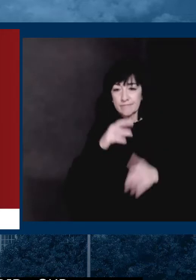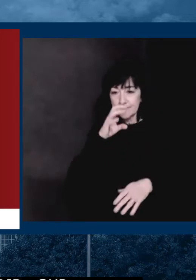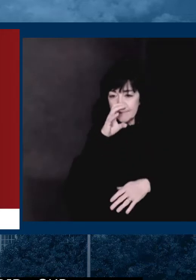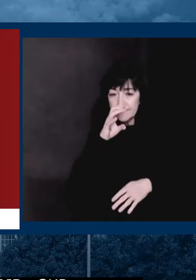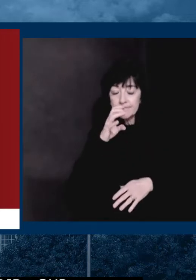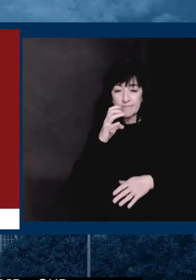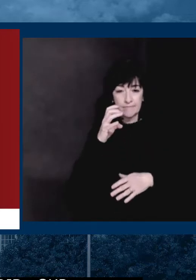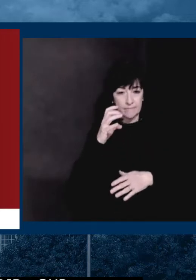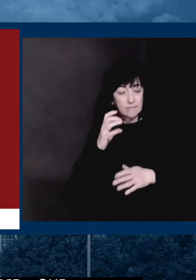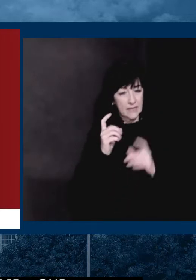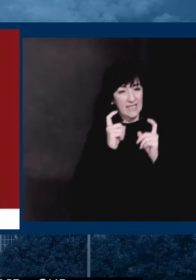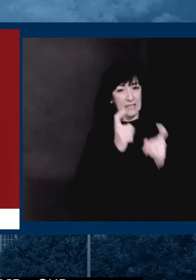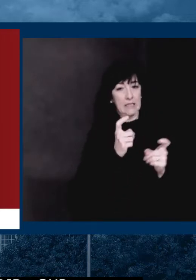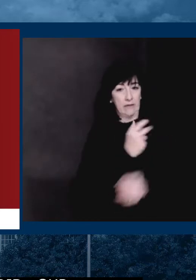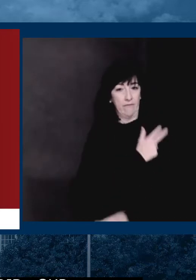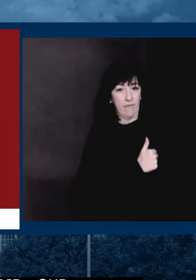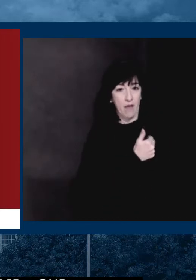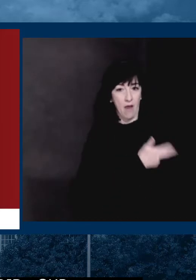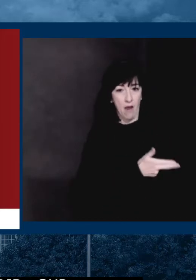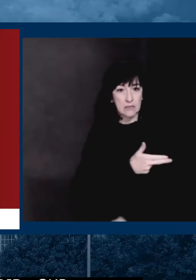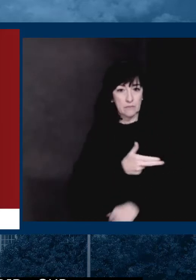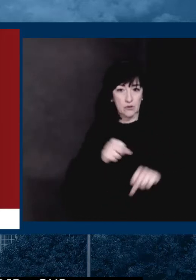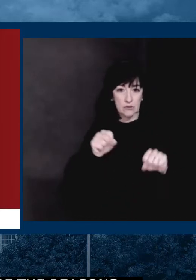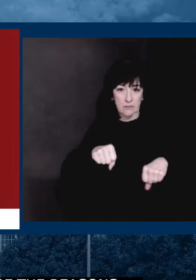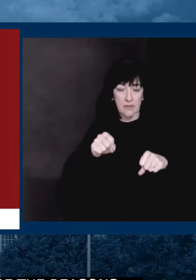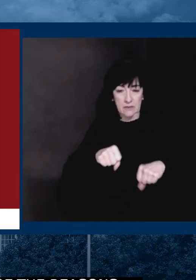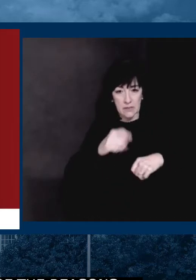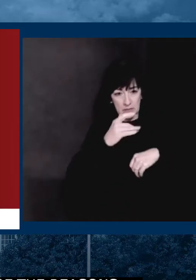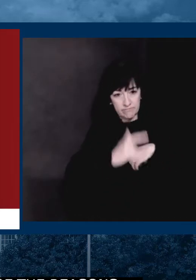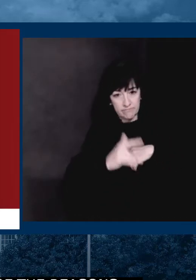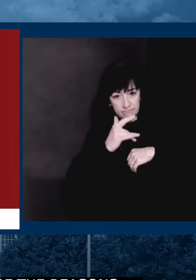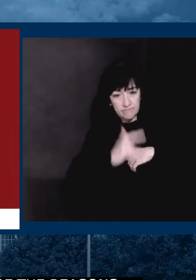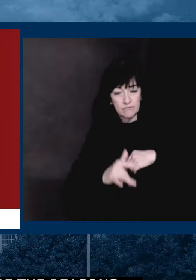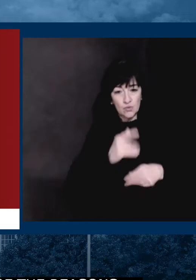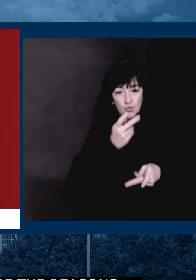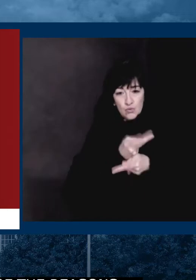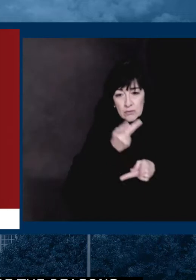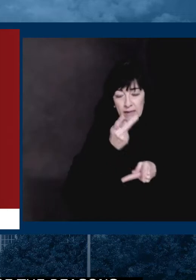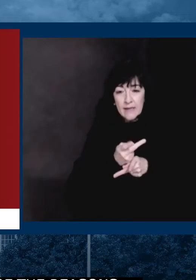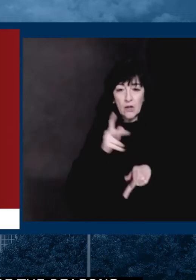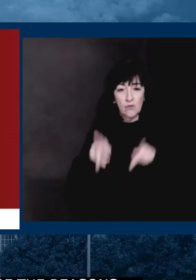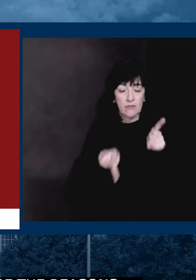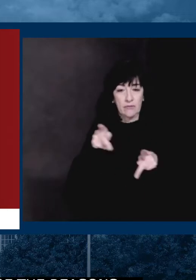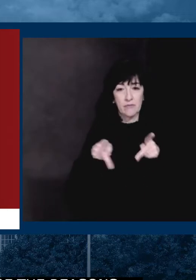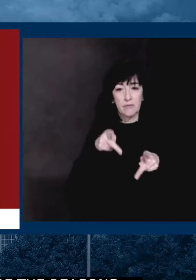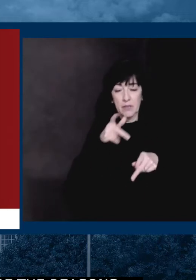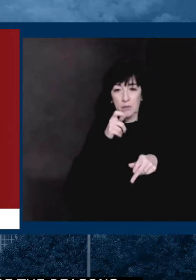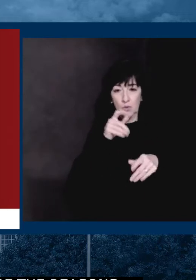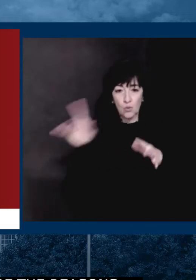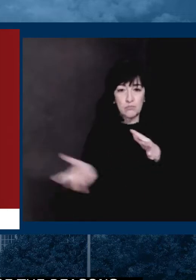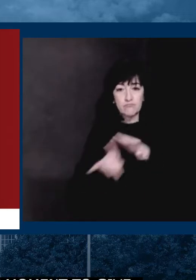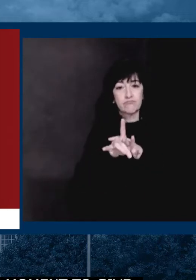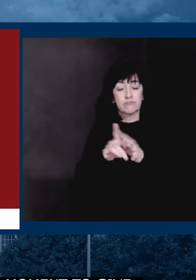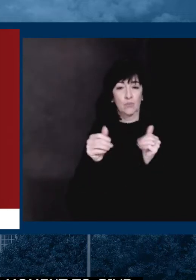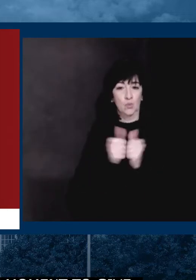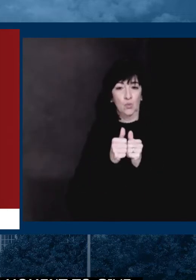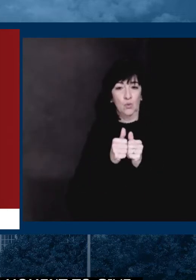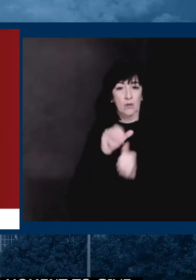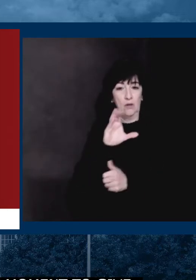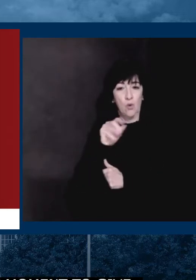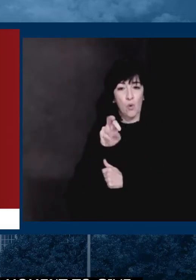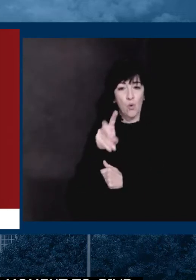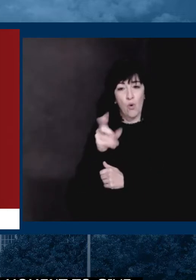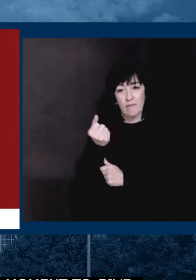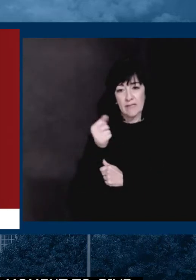those hospitals the room that they need to treat anybody that presents with COVID-19 symptoms.